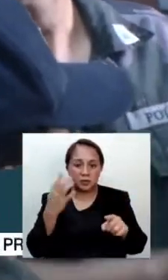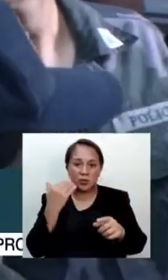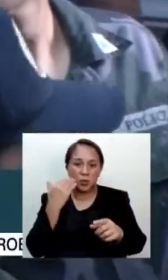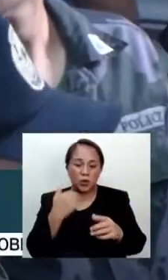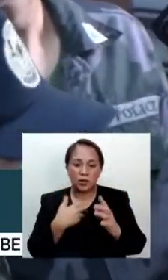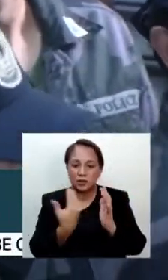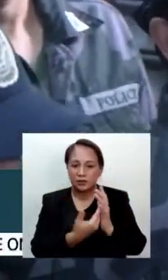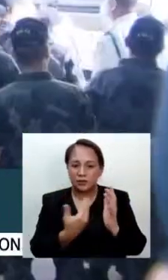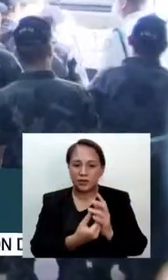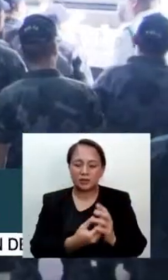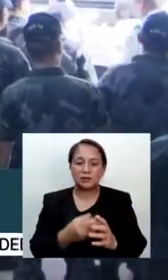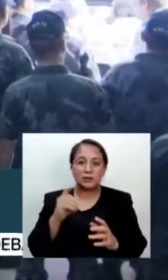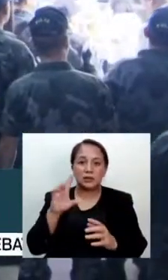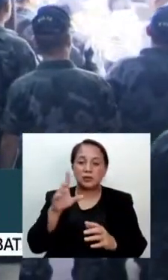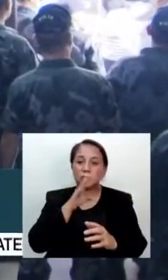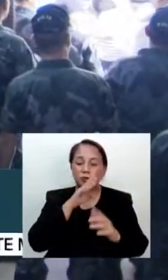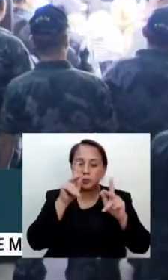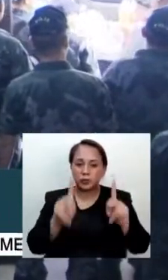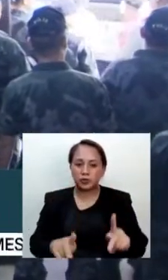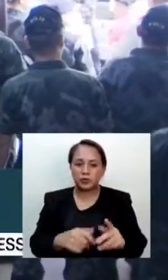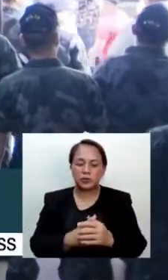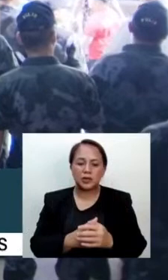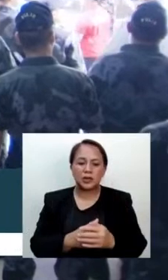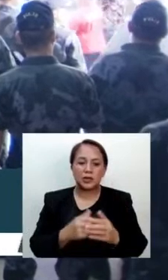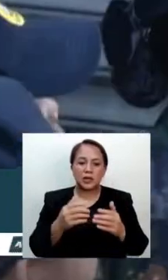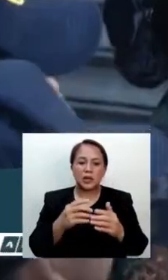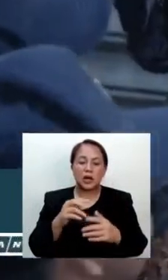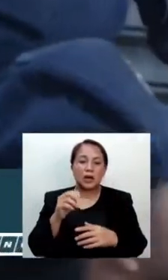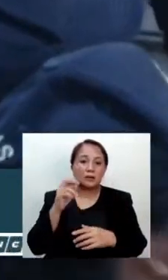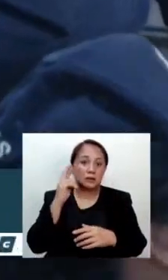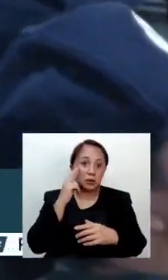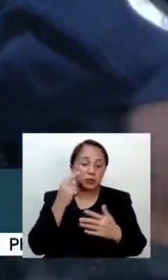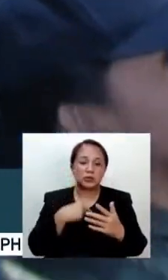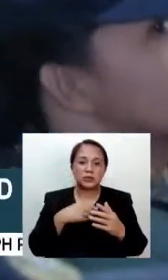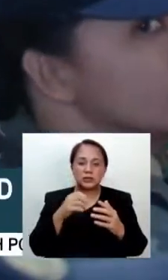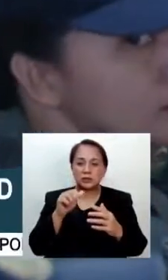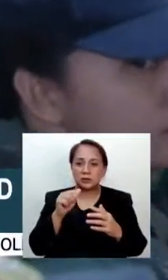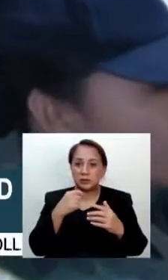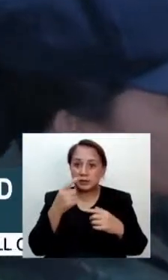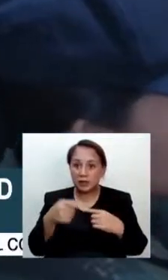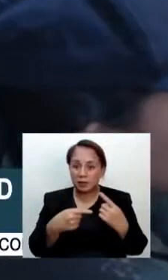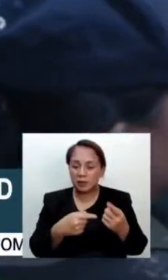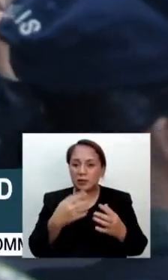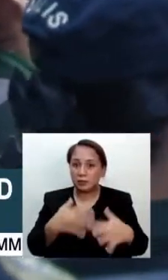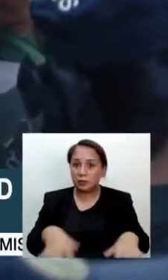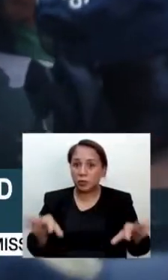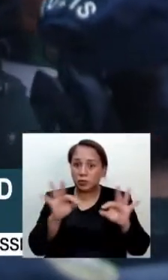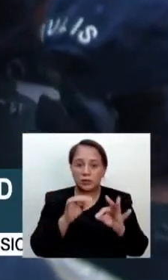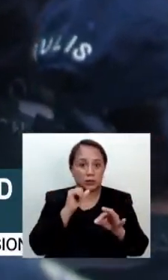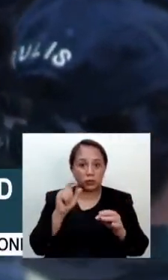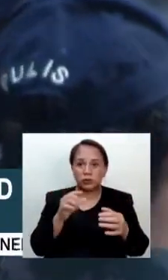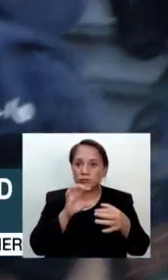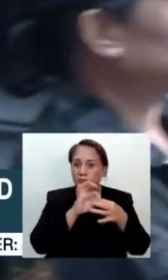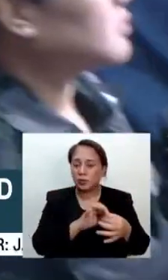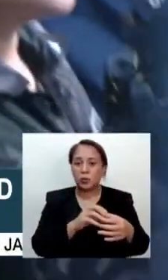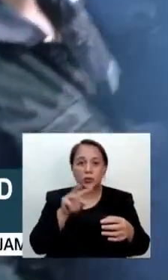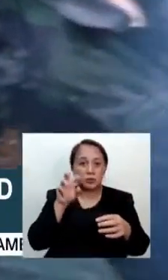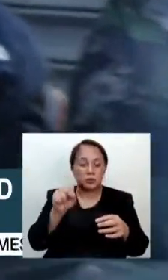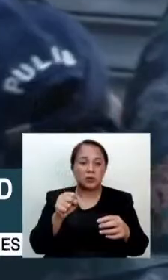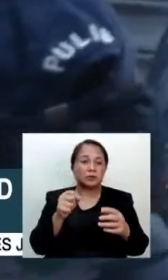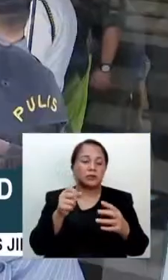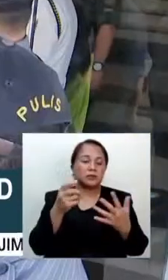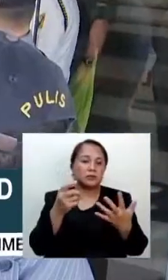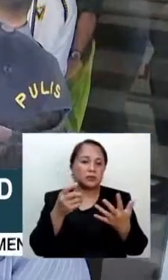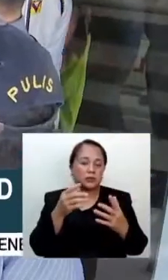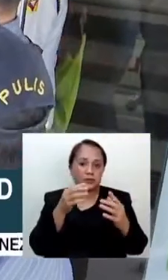Lima's spokesperson, says Ragos' affidavit is significant not only to the drug case where he testified, but also to the other pending drug